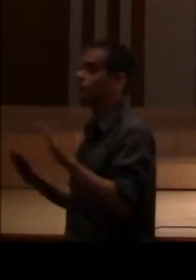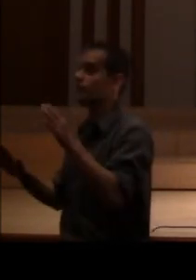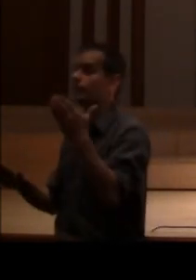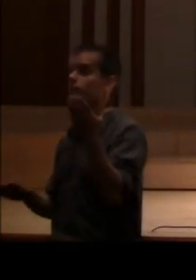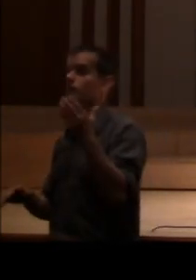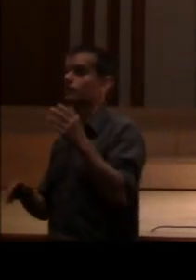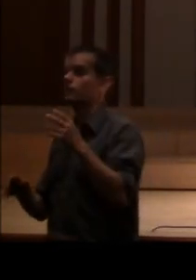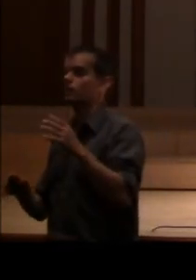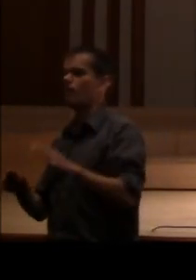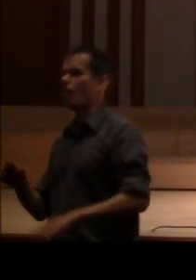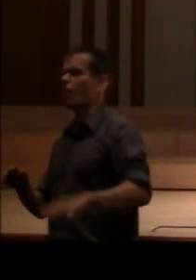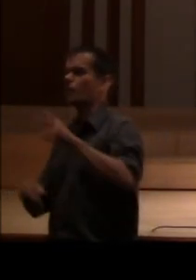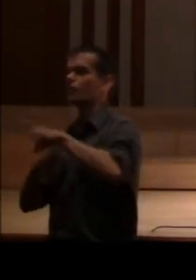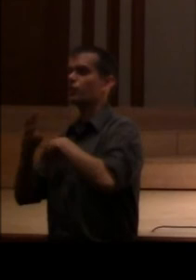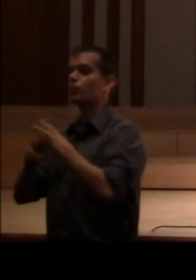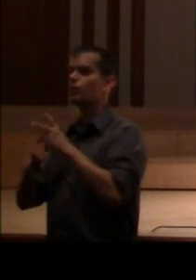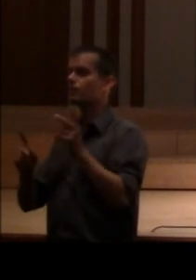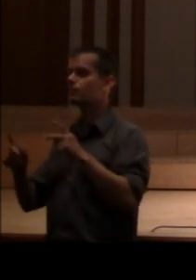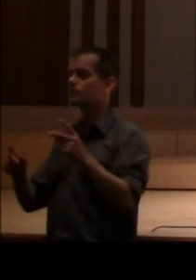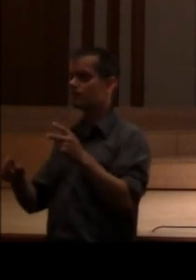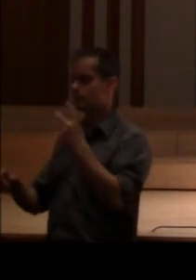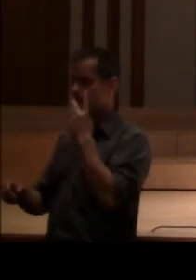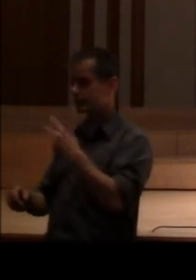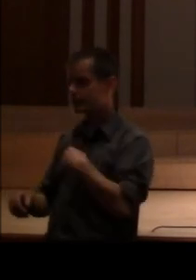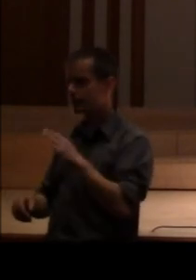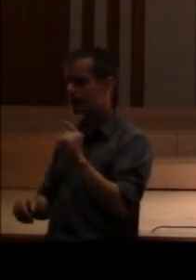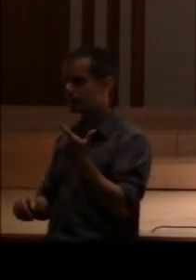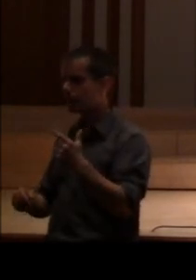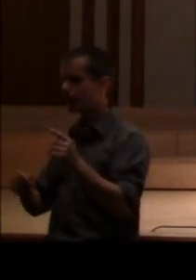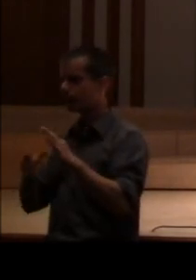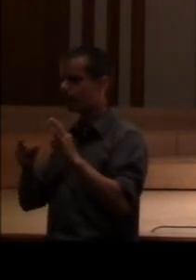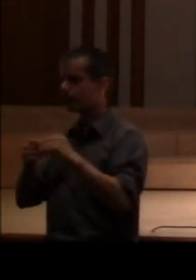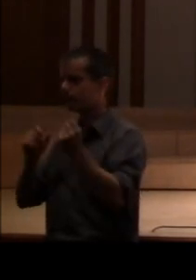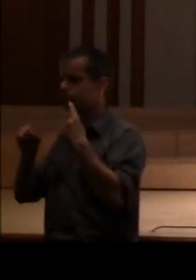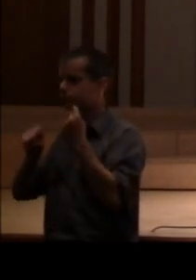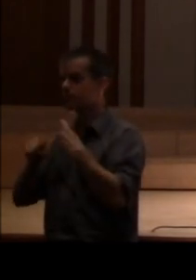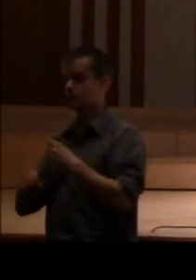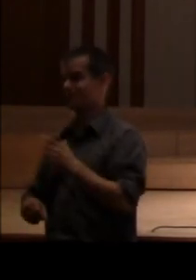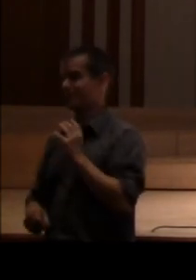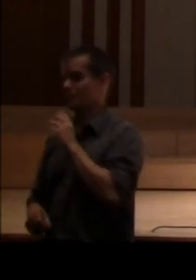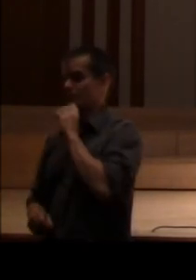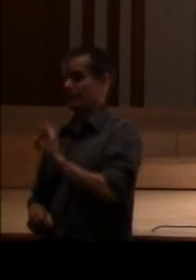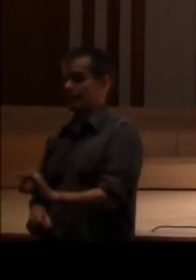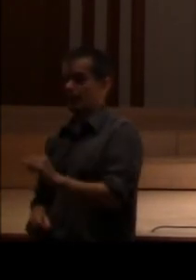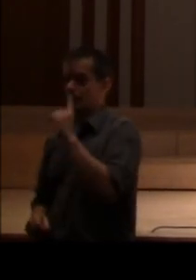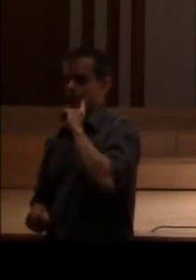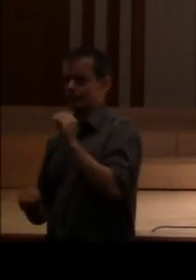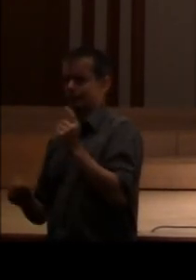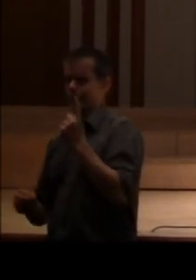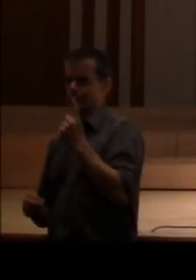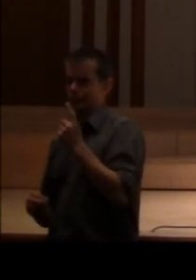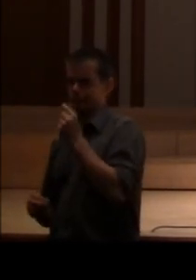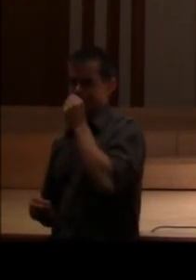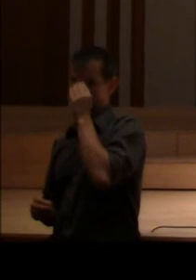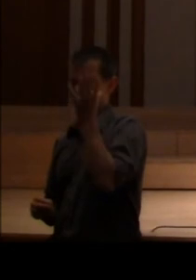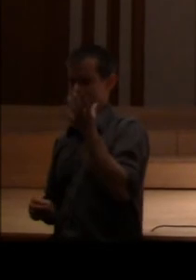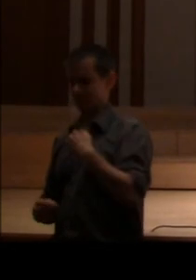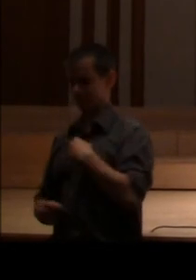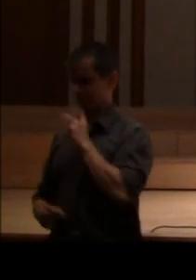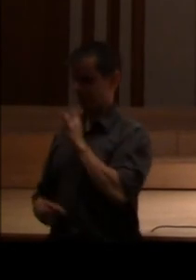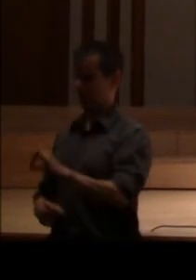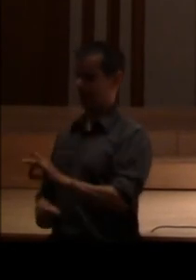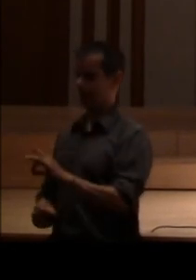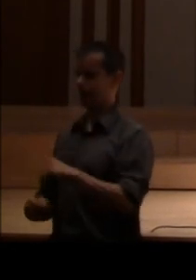were starting to weigh in on my blog, which was pretty incredible for me because I was just like 8 years old and I didn't think that anyone really cared what I, an 8 year old